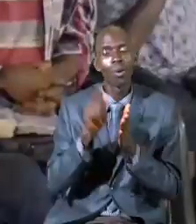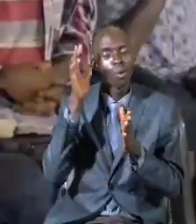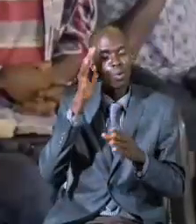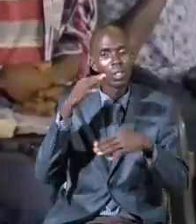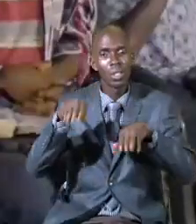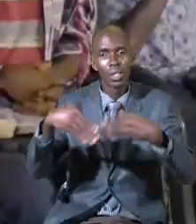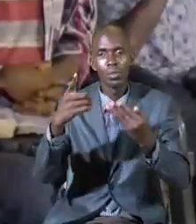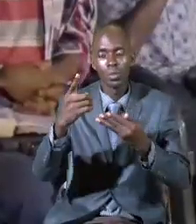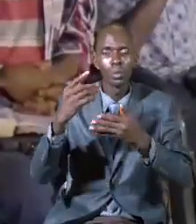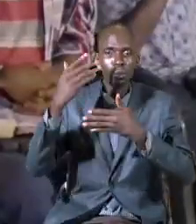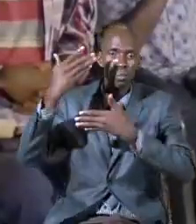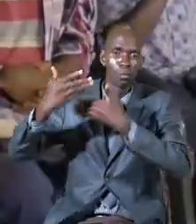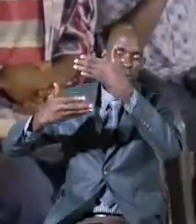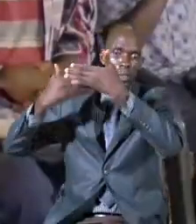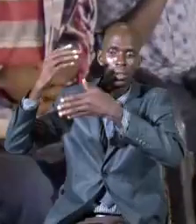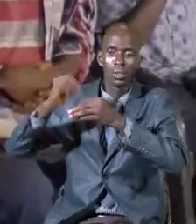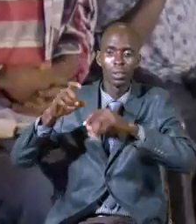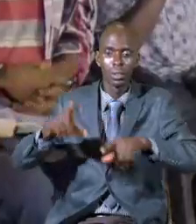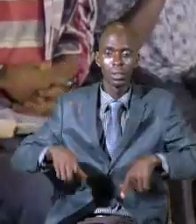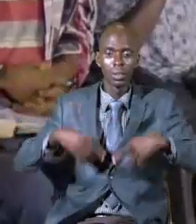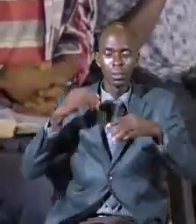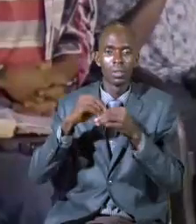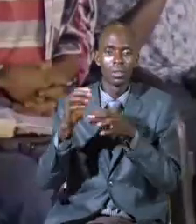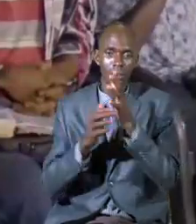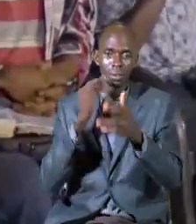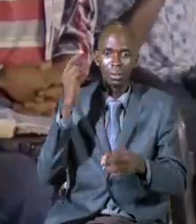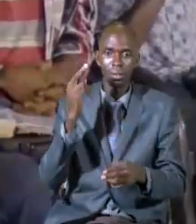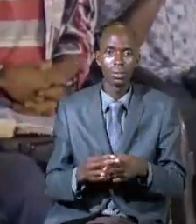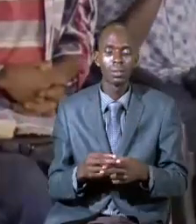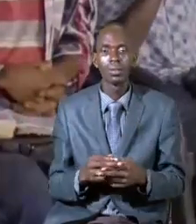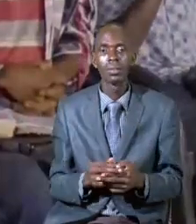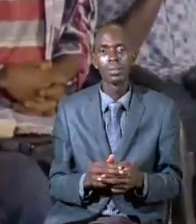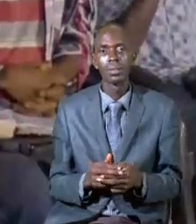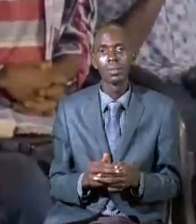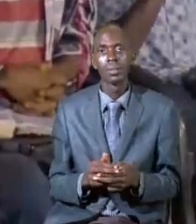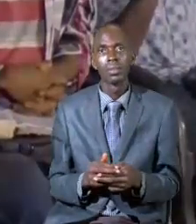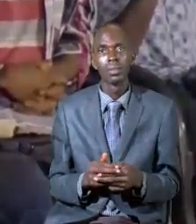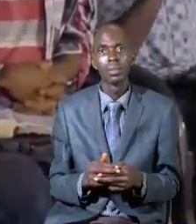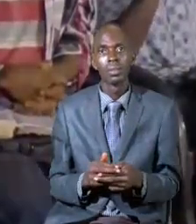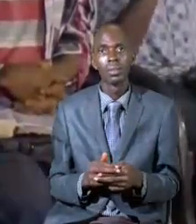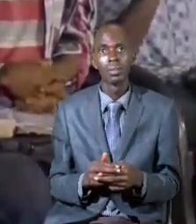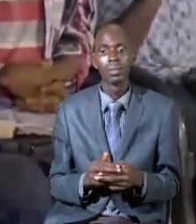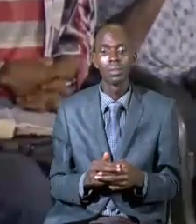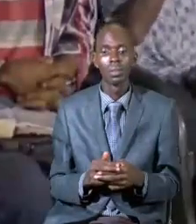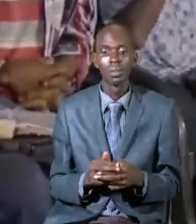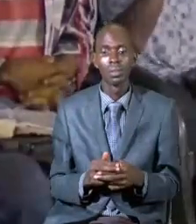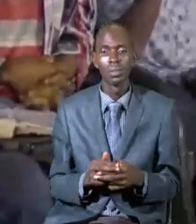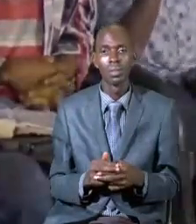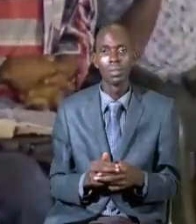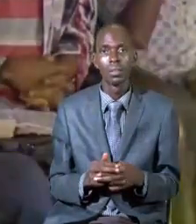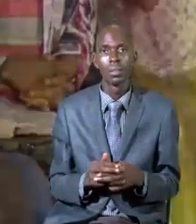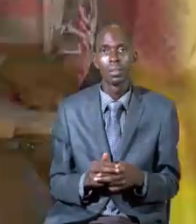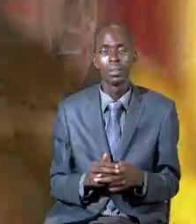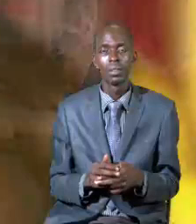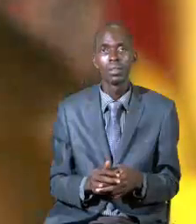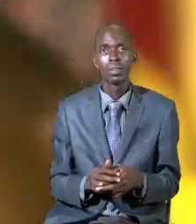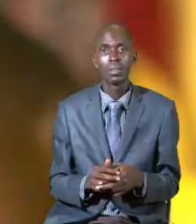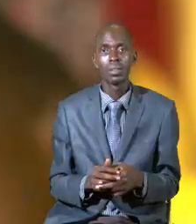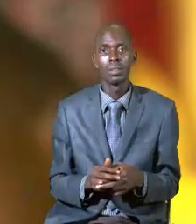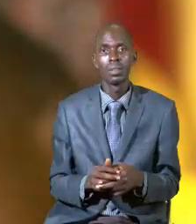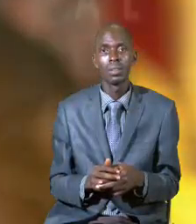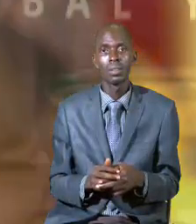Jesus' name. You know, if somebody spends a lifetime, and his lifetime is